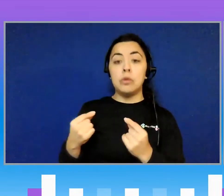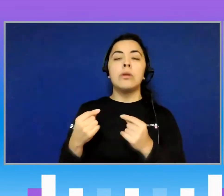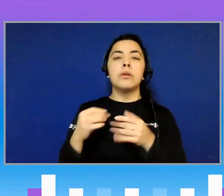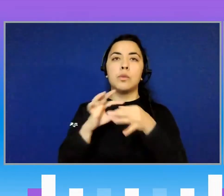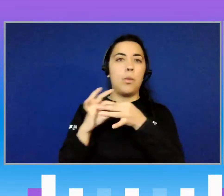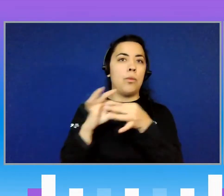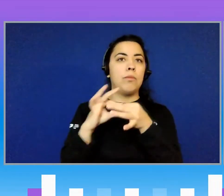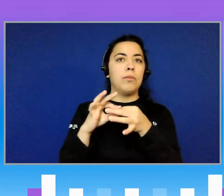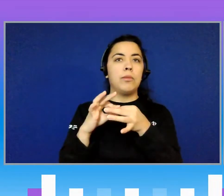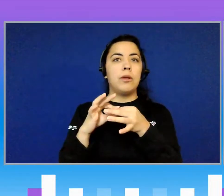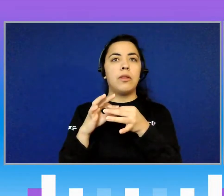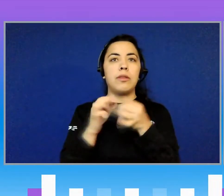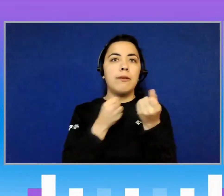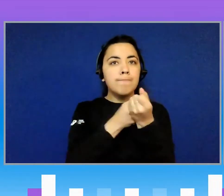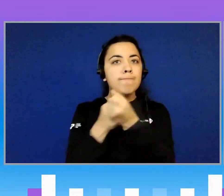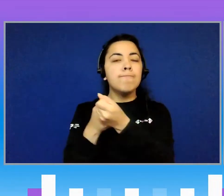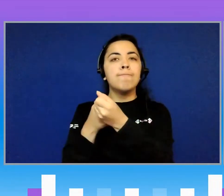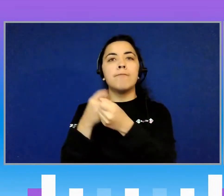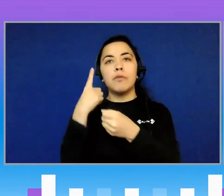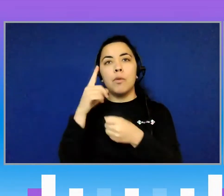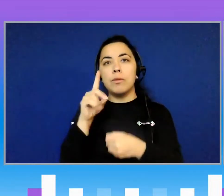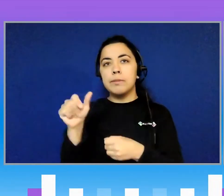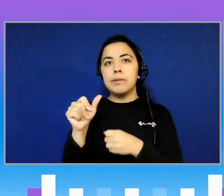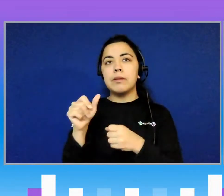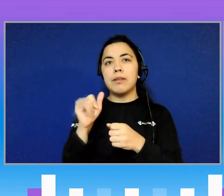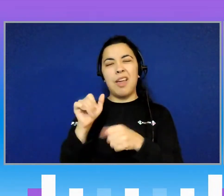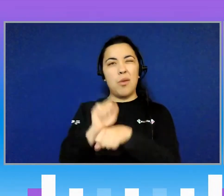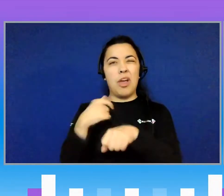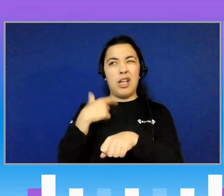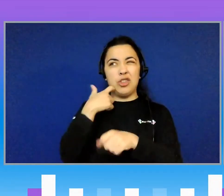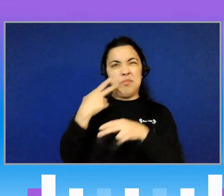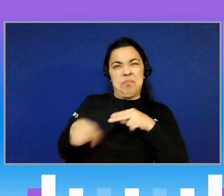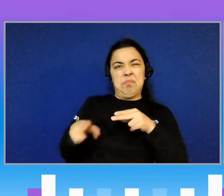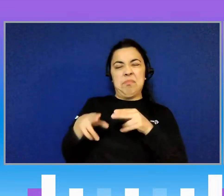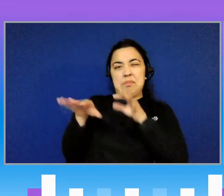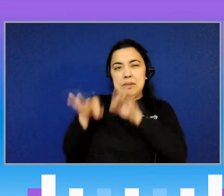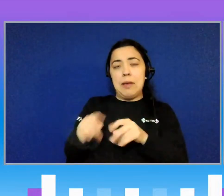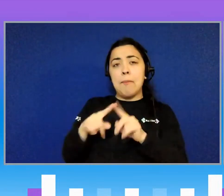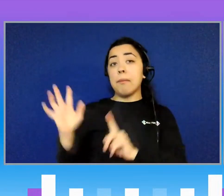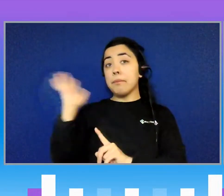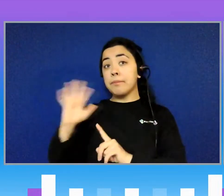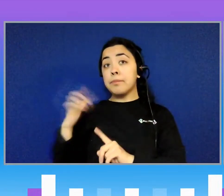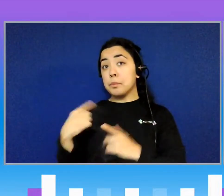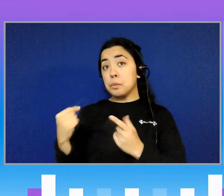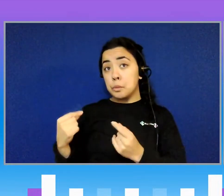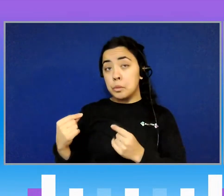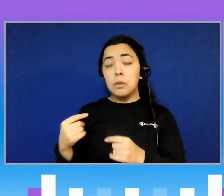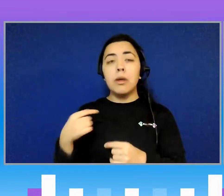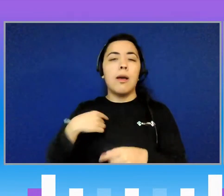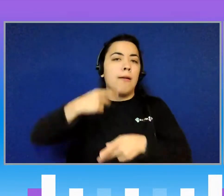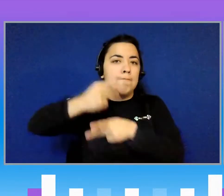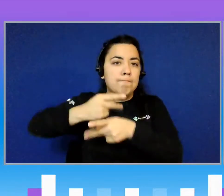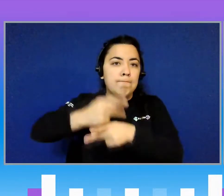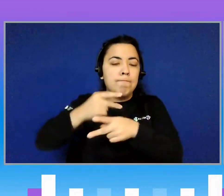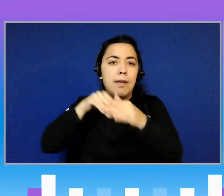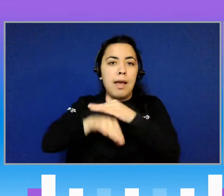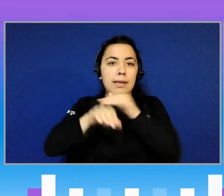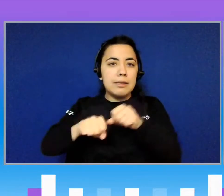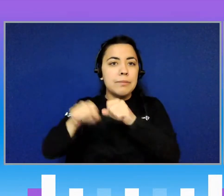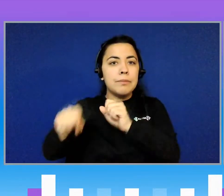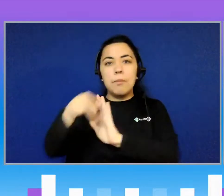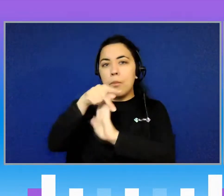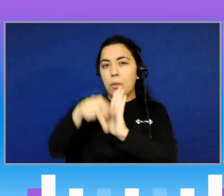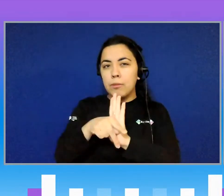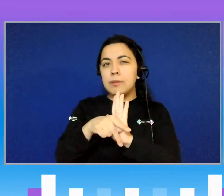this advocacy work that I just explained, but in the past I was taking care of accessibility policies,